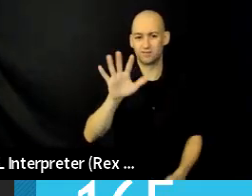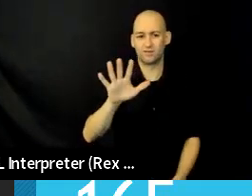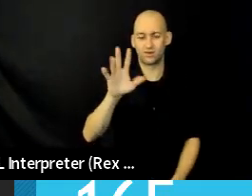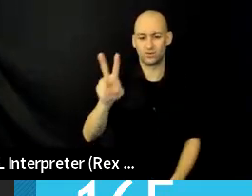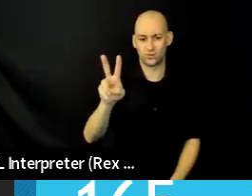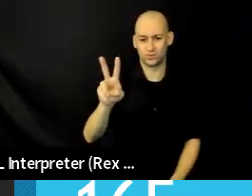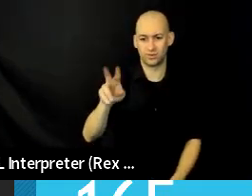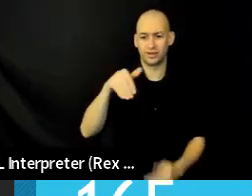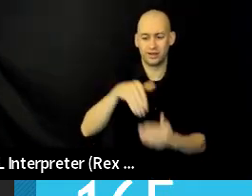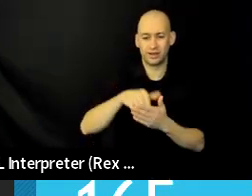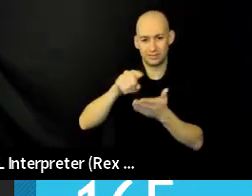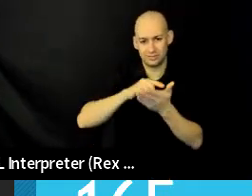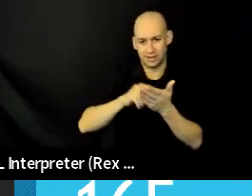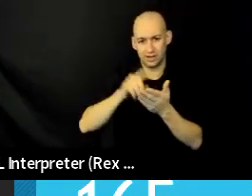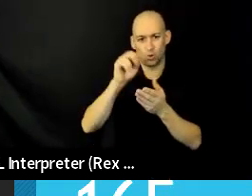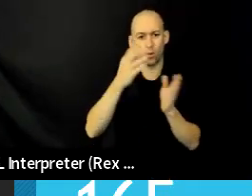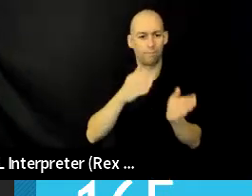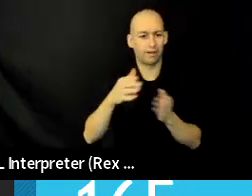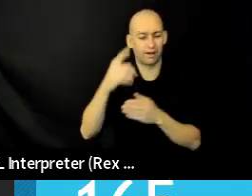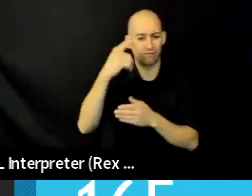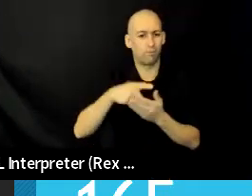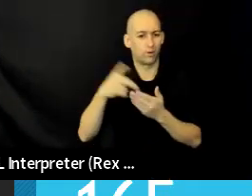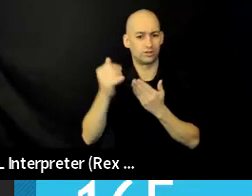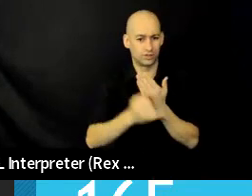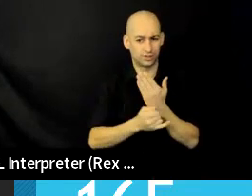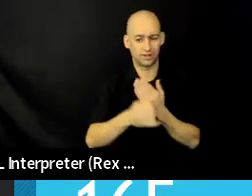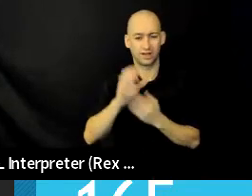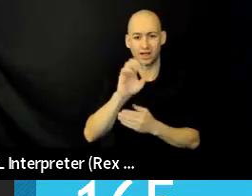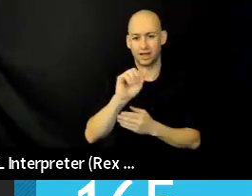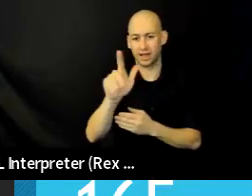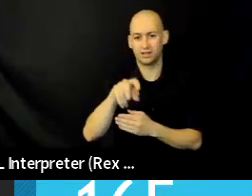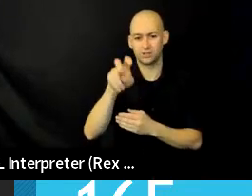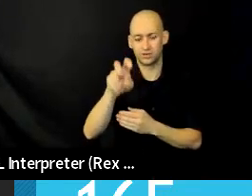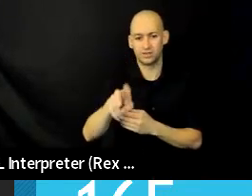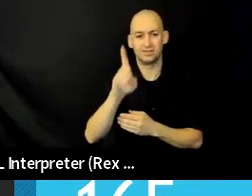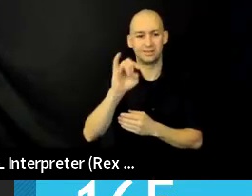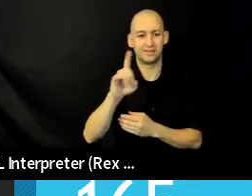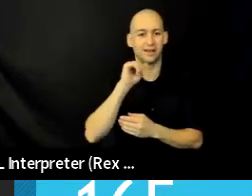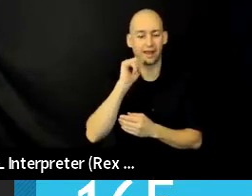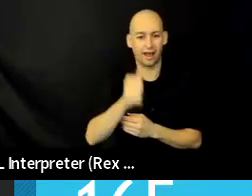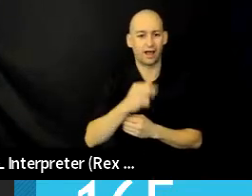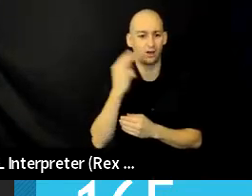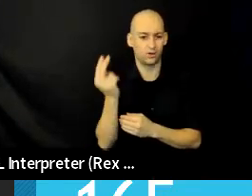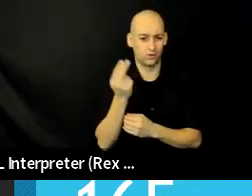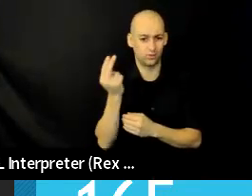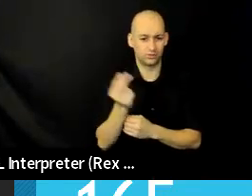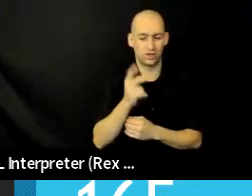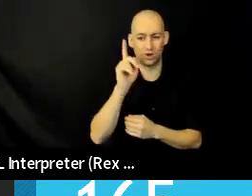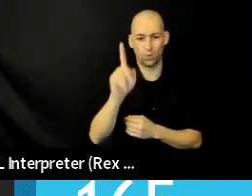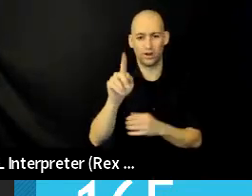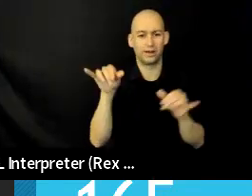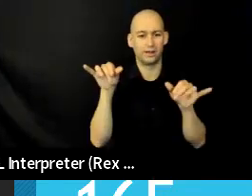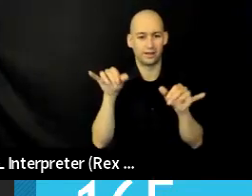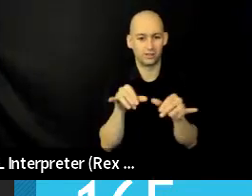In designing or planning for this project, Caltrans did not utilize 1